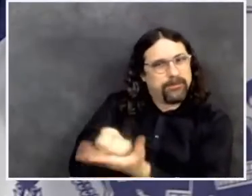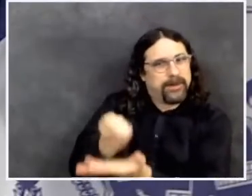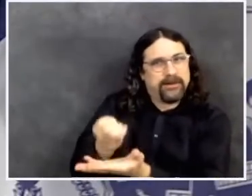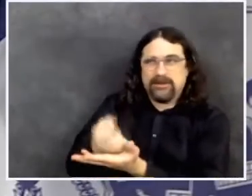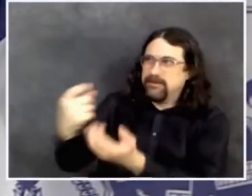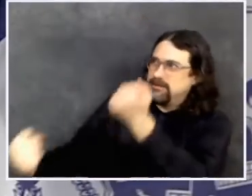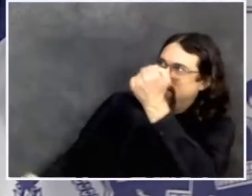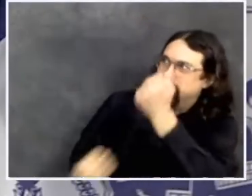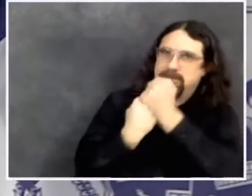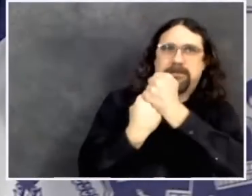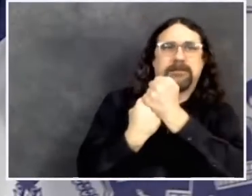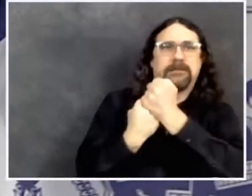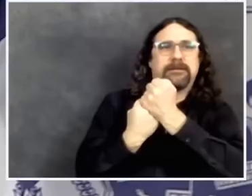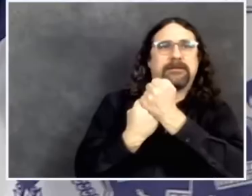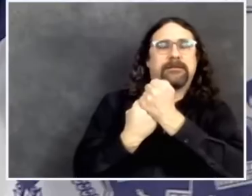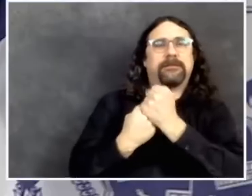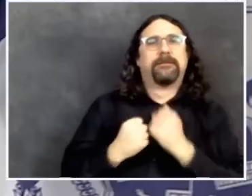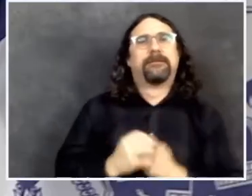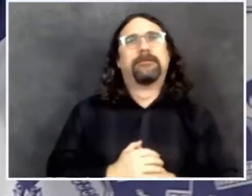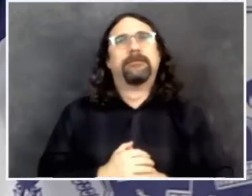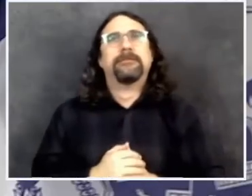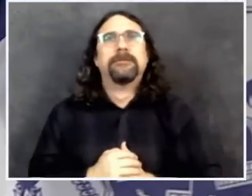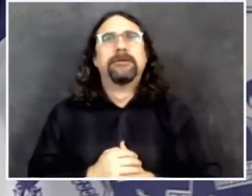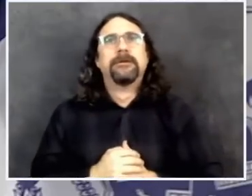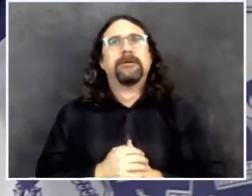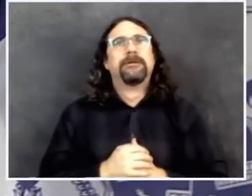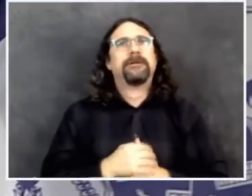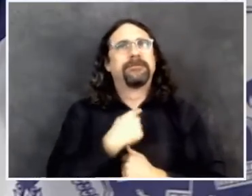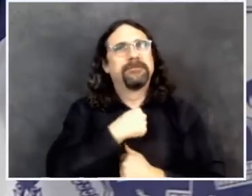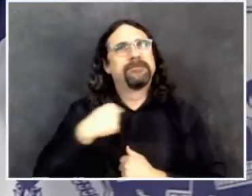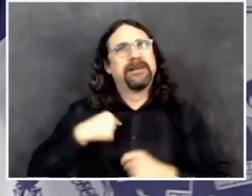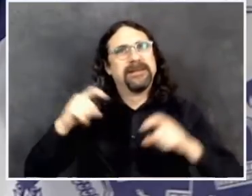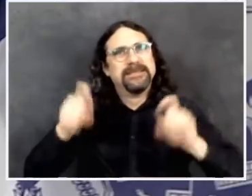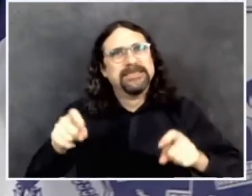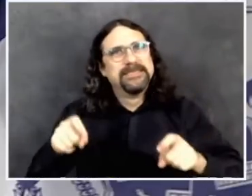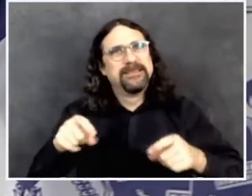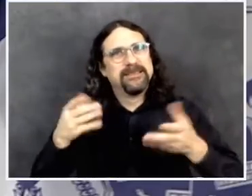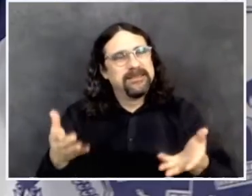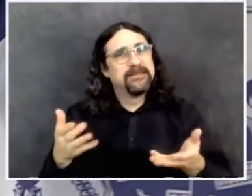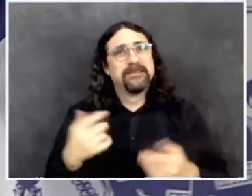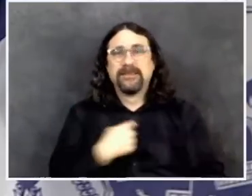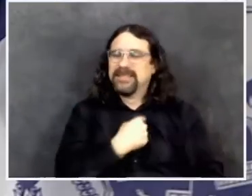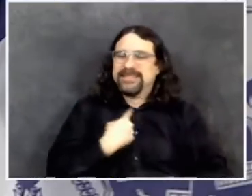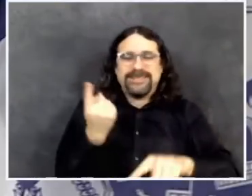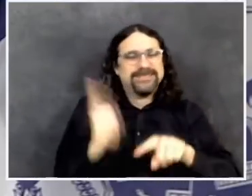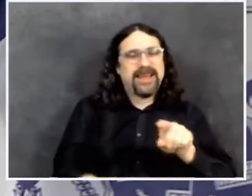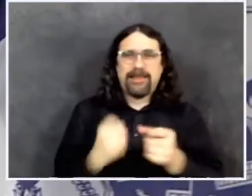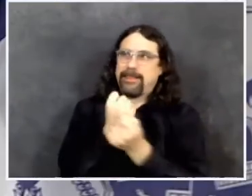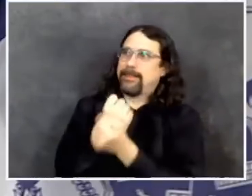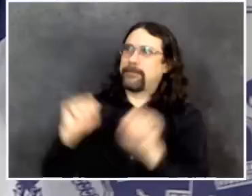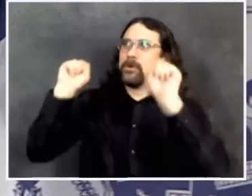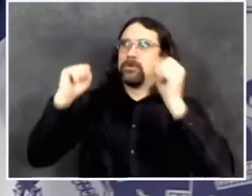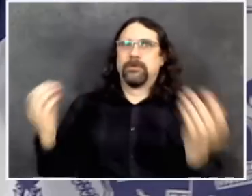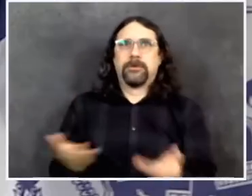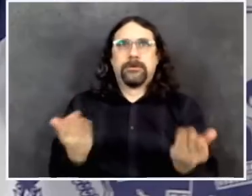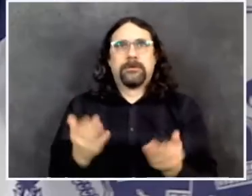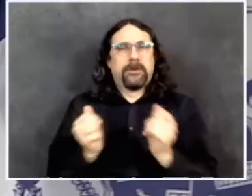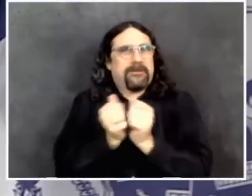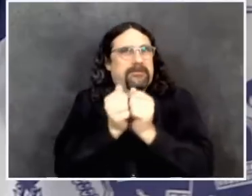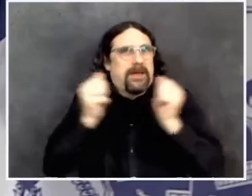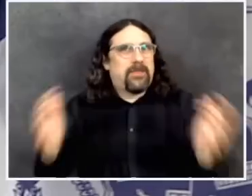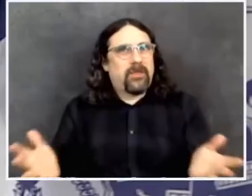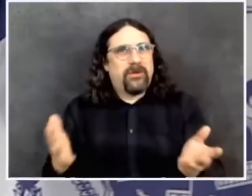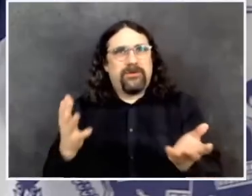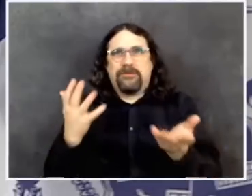our teachers. We can't do that if we don't have any money to pay for the most basic services of